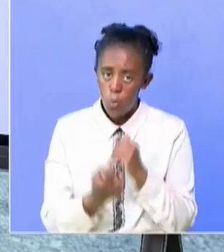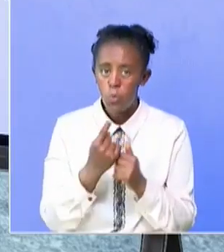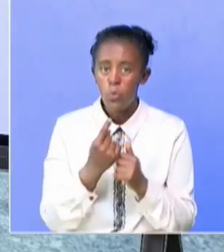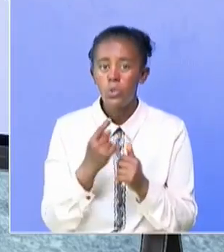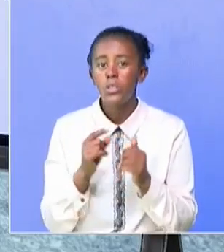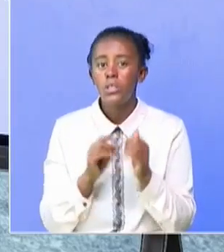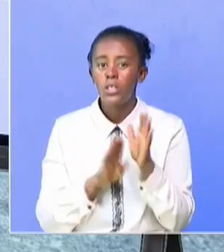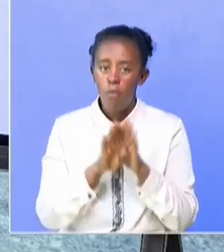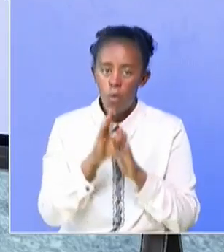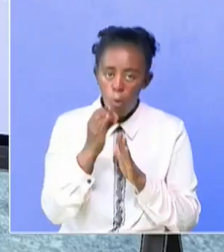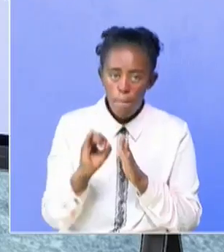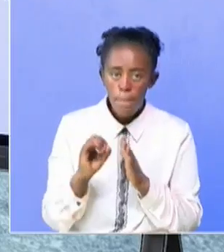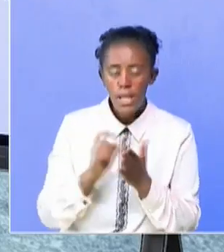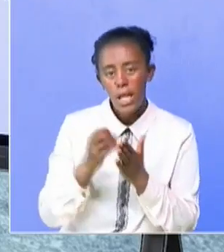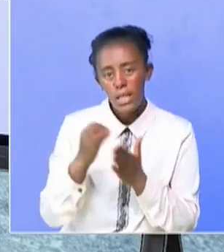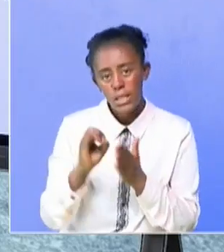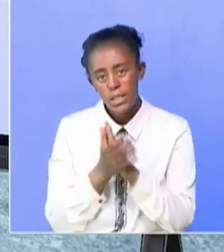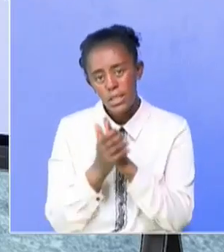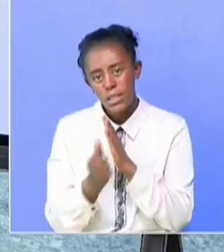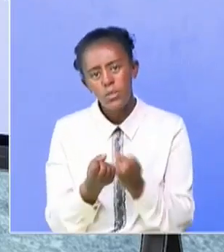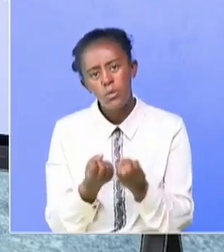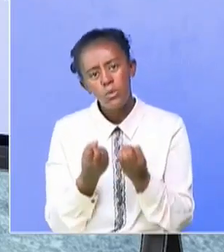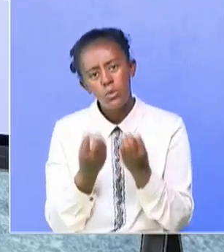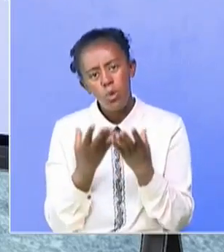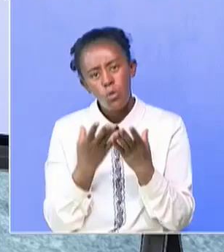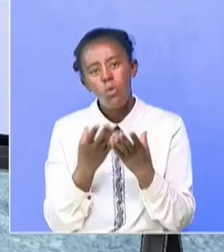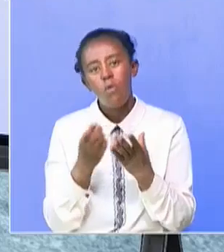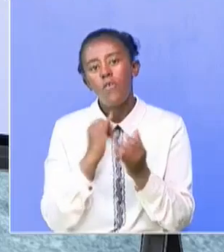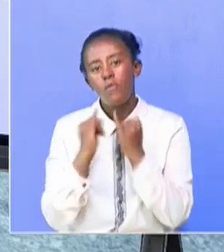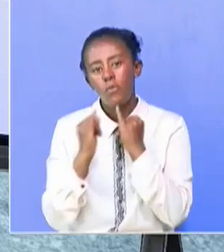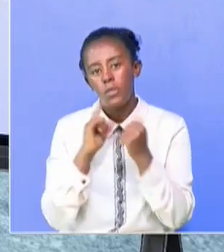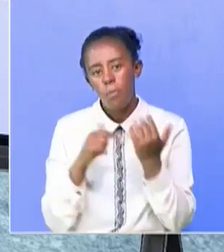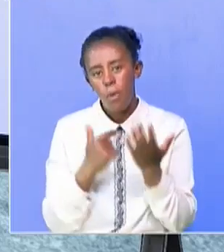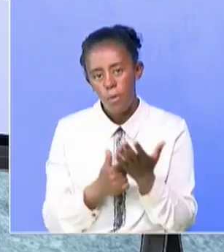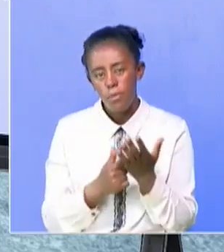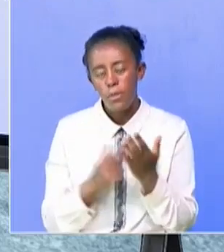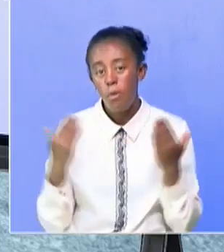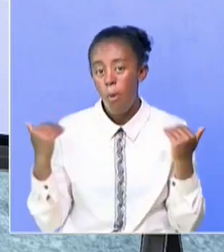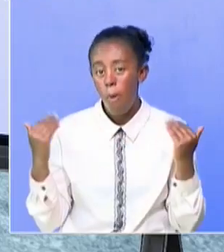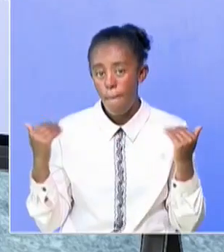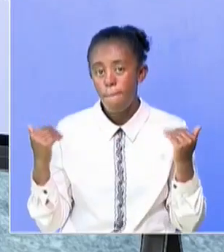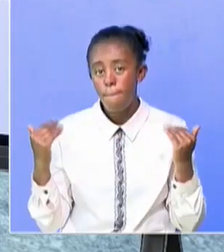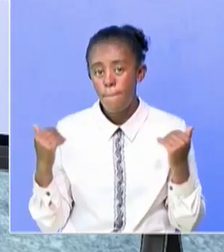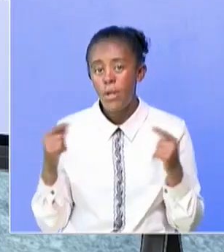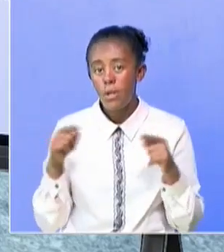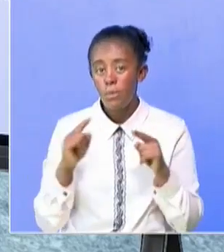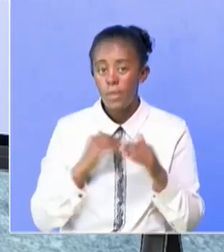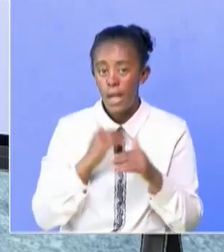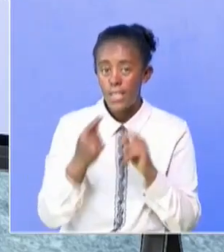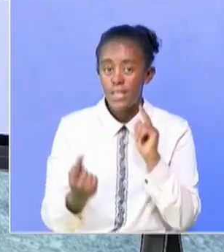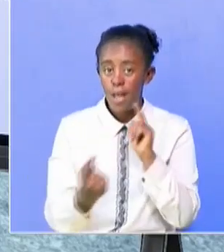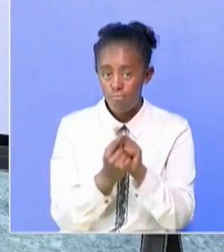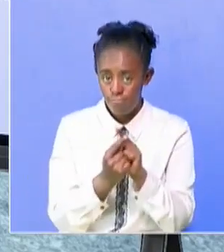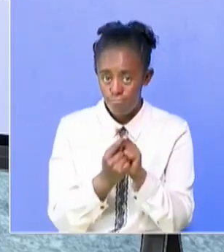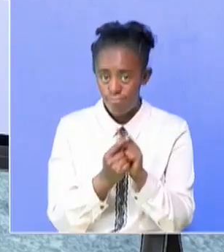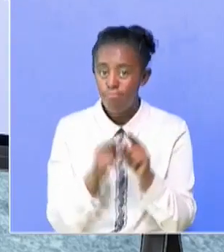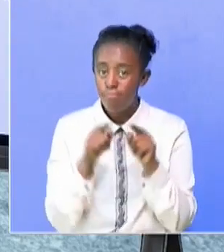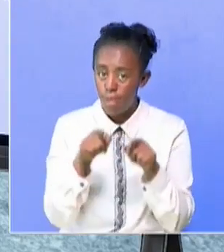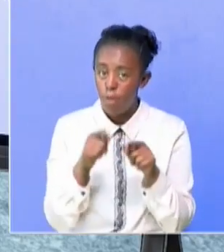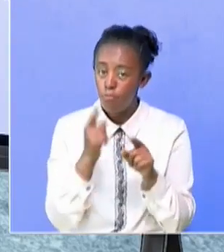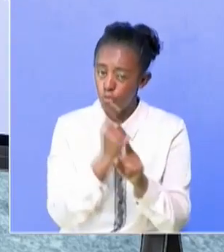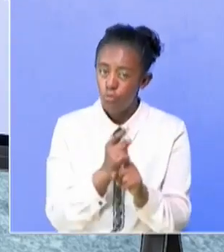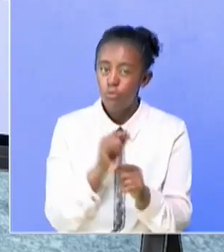developing writing skill, you also get a lot of information about this. Hopefully that when we meet next time, I'm sure